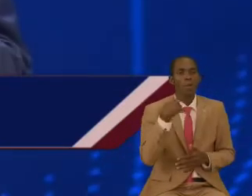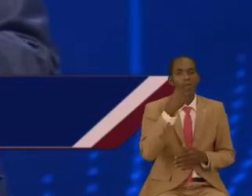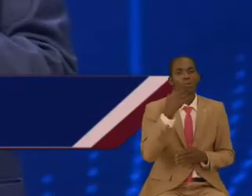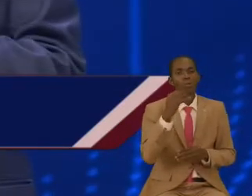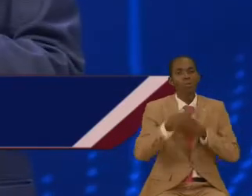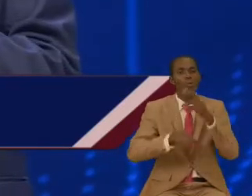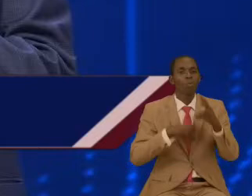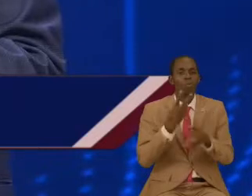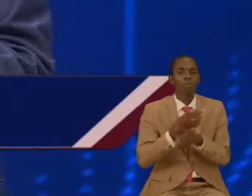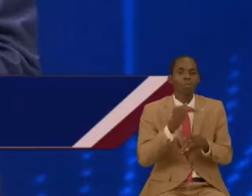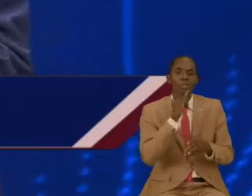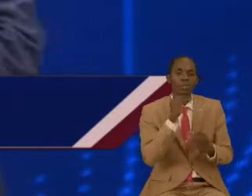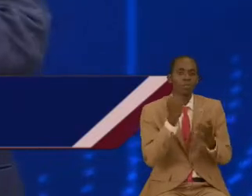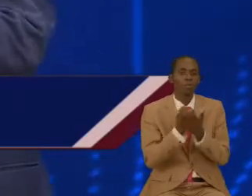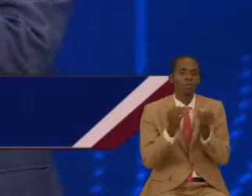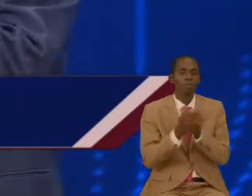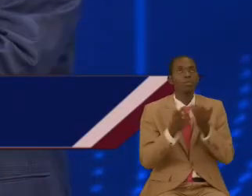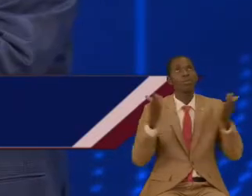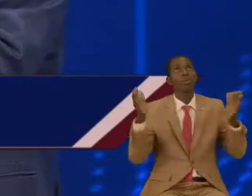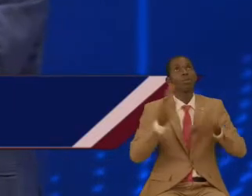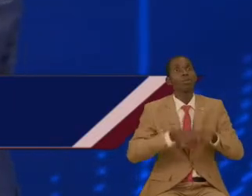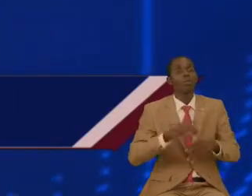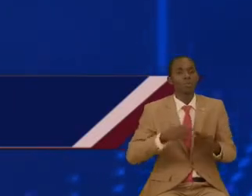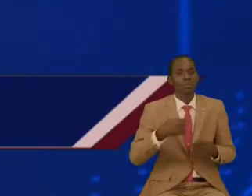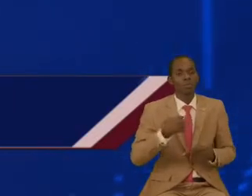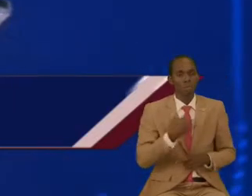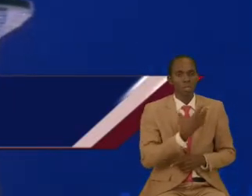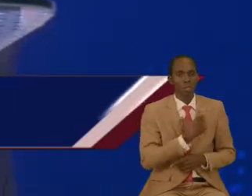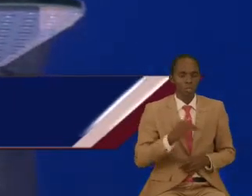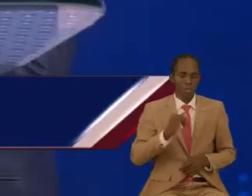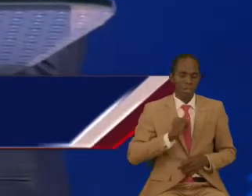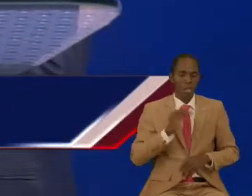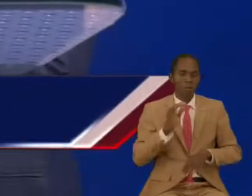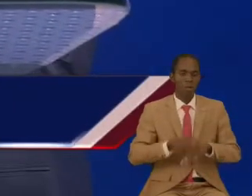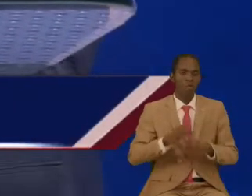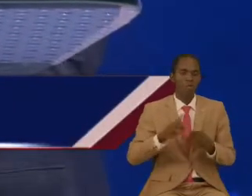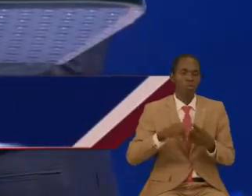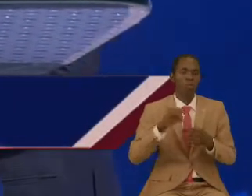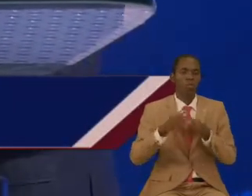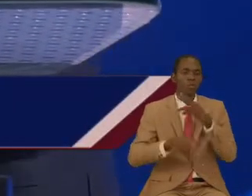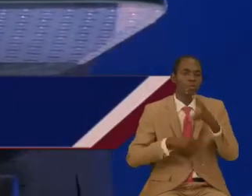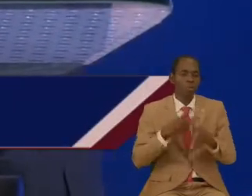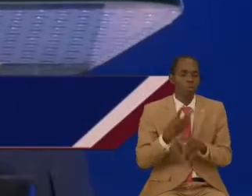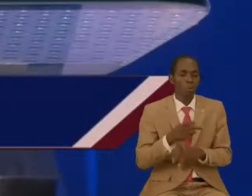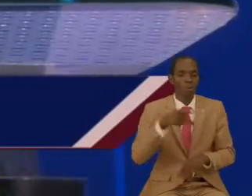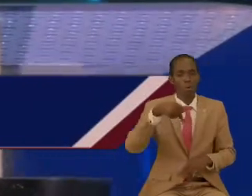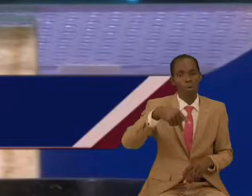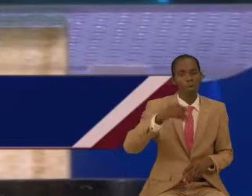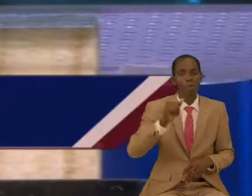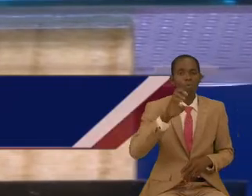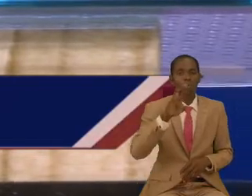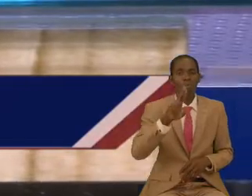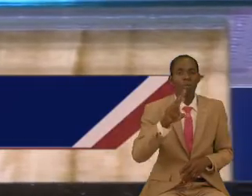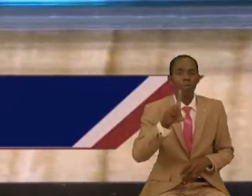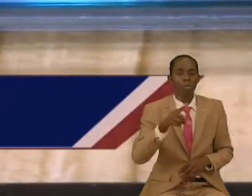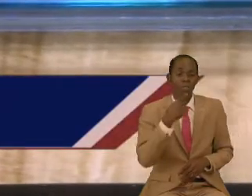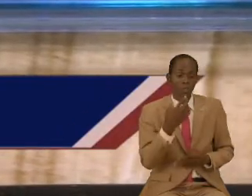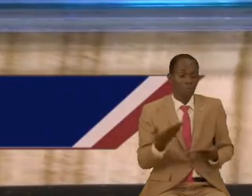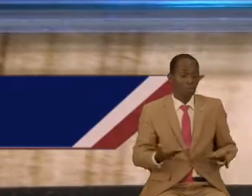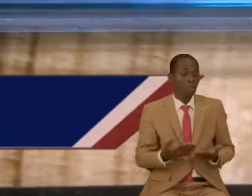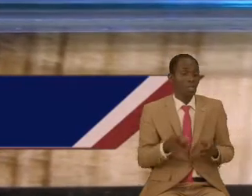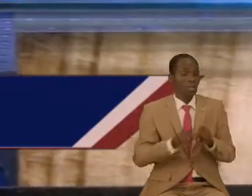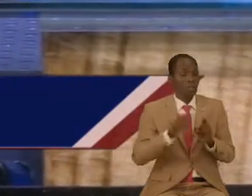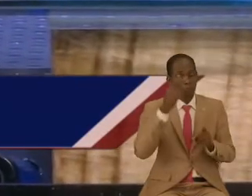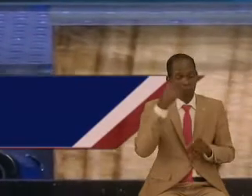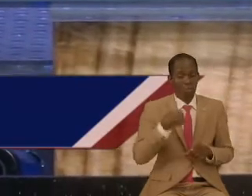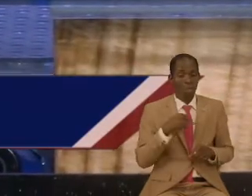is crucified unto me and I unto the world. Paul the apostle said, as for me, I'm a